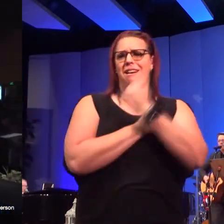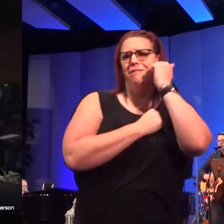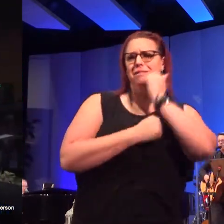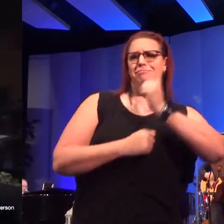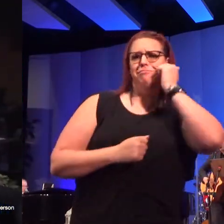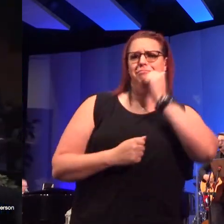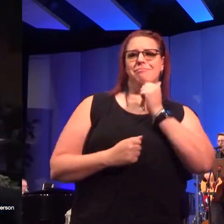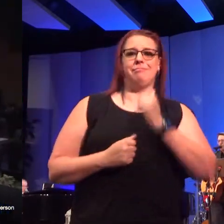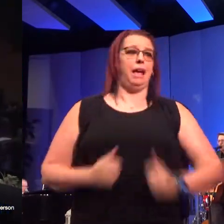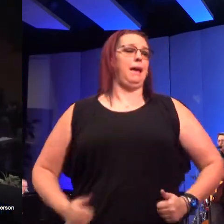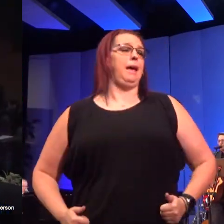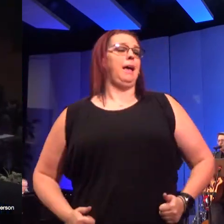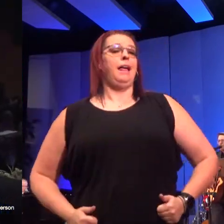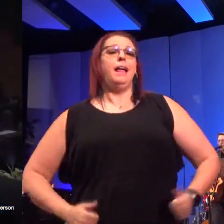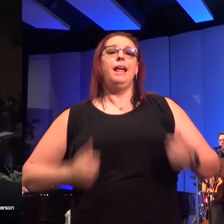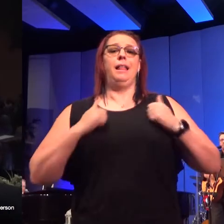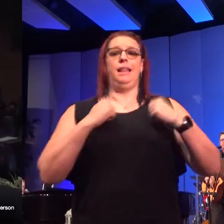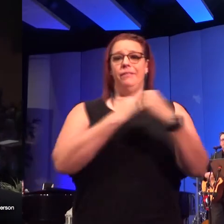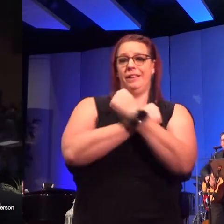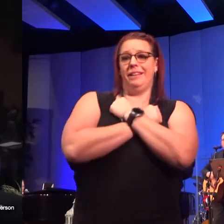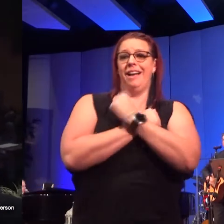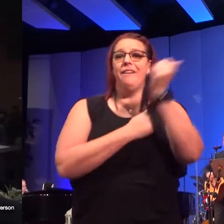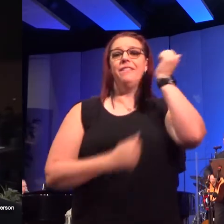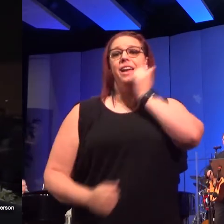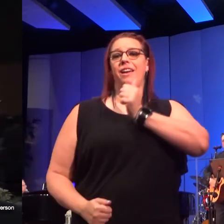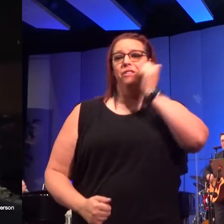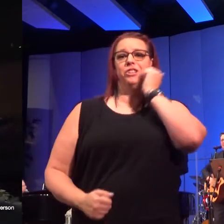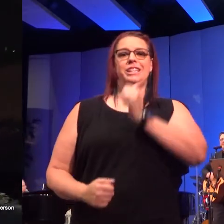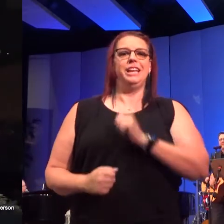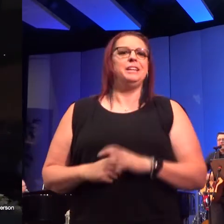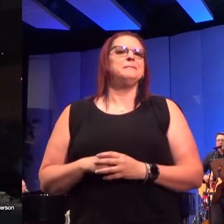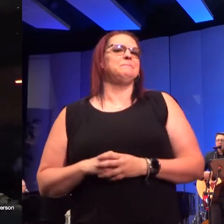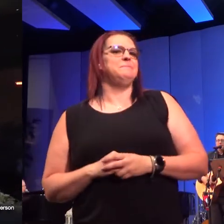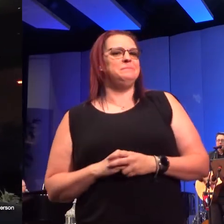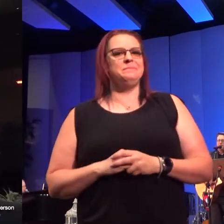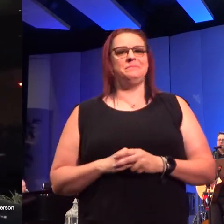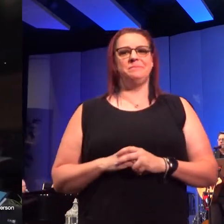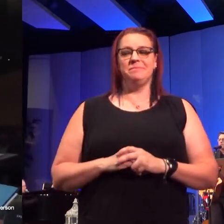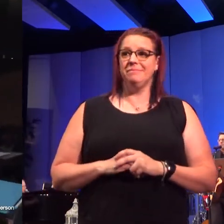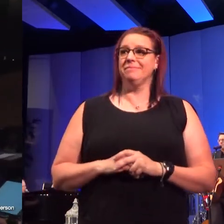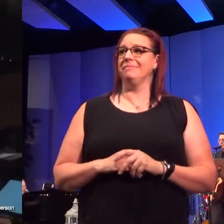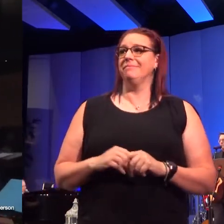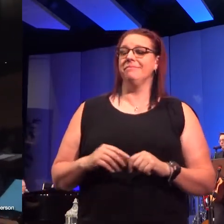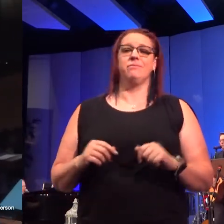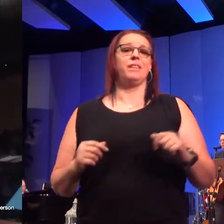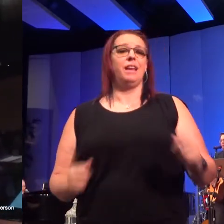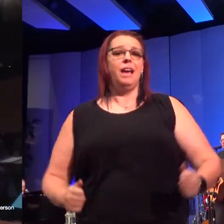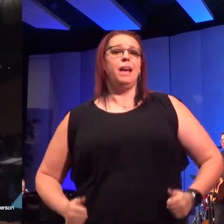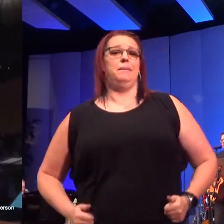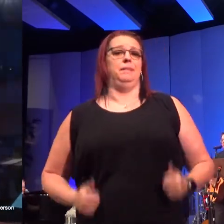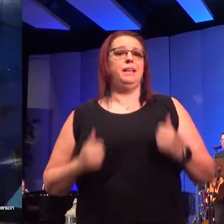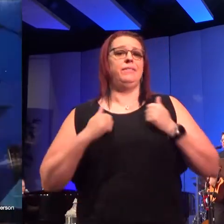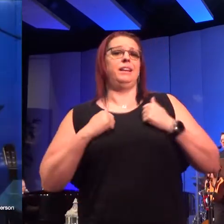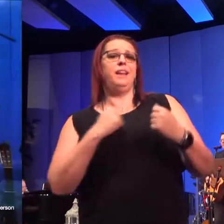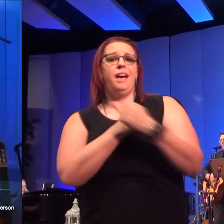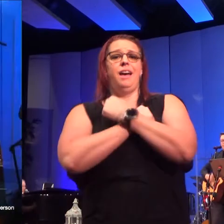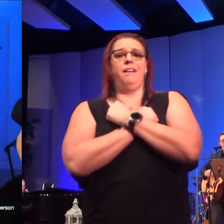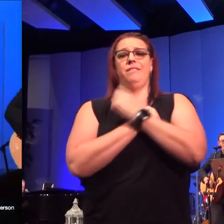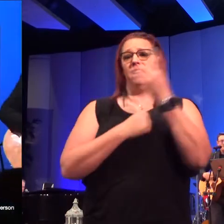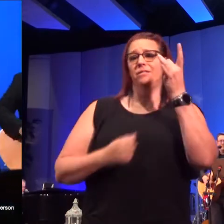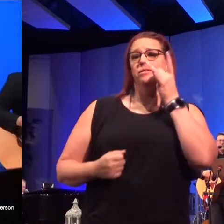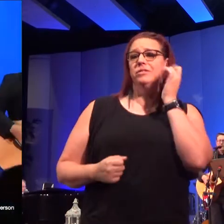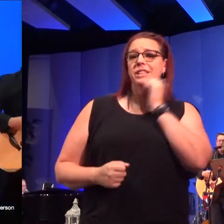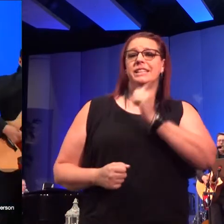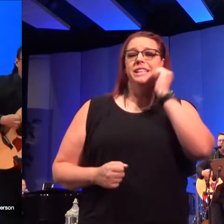I'm living love every day. I'm living love every day. I'm living love every day. I'm living